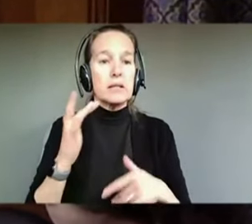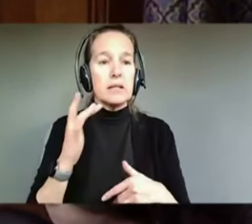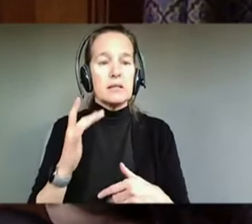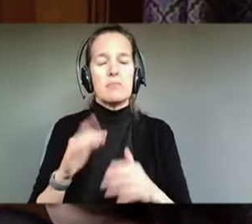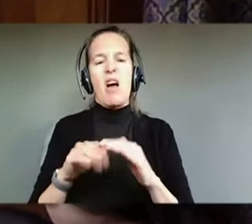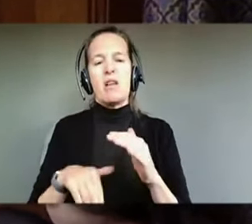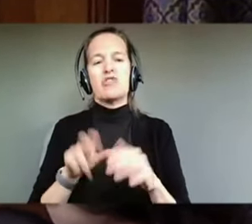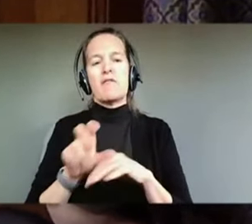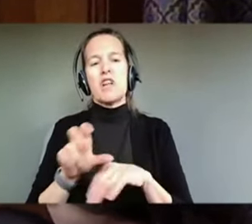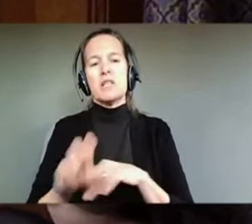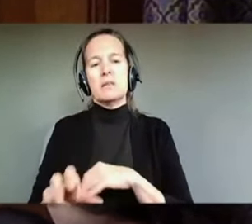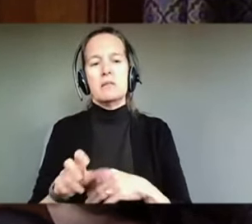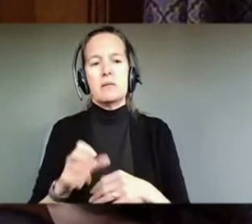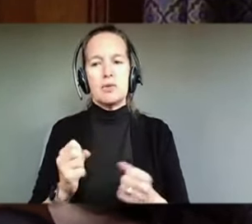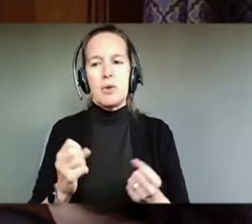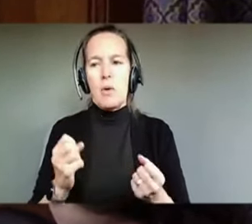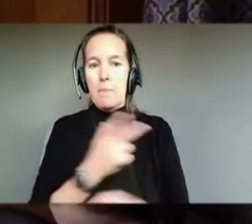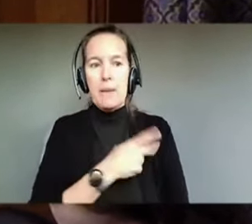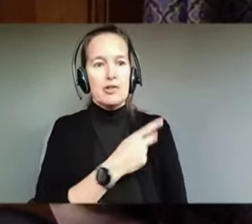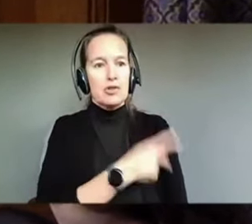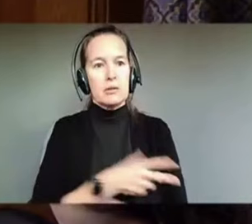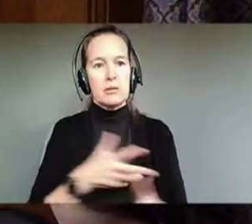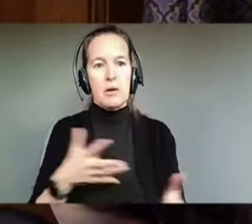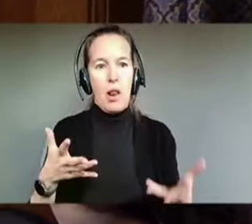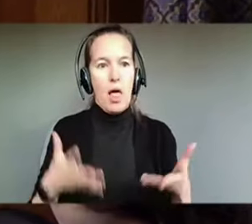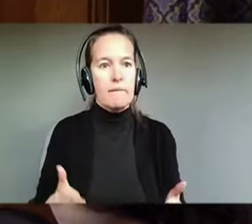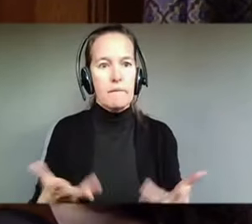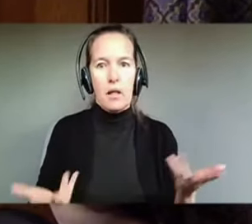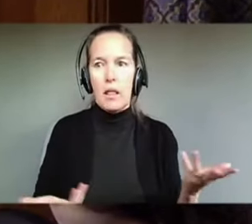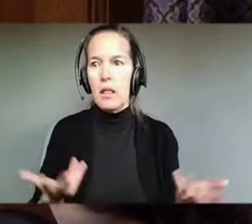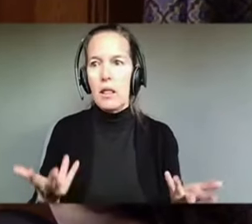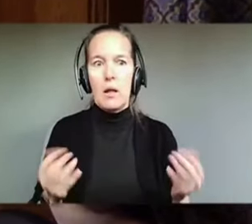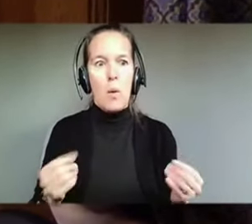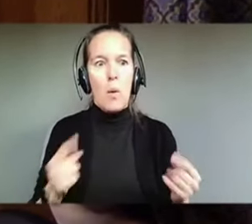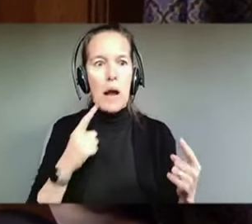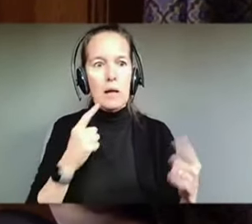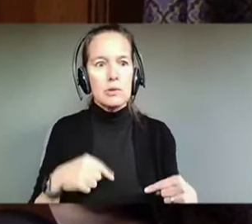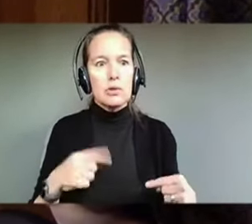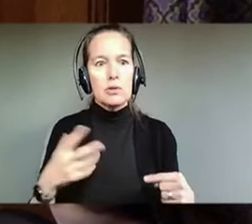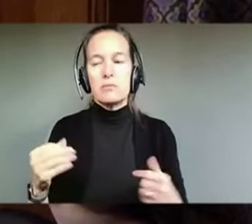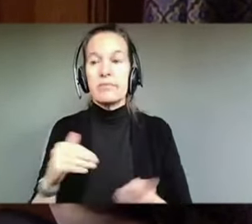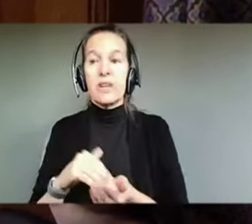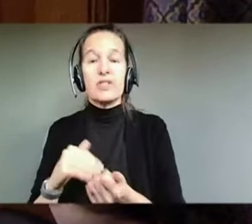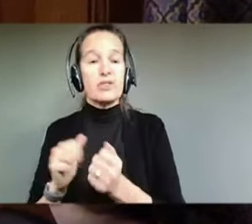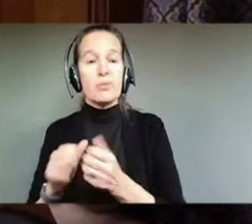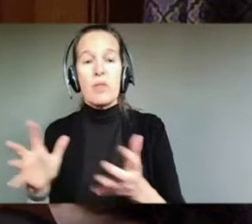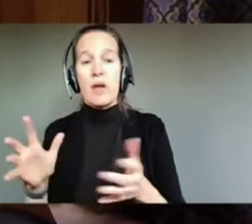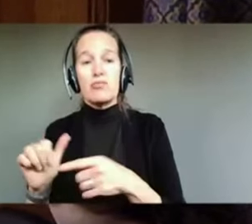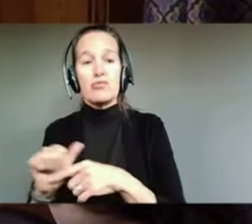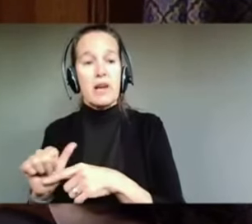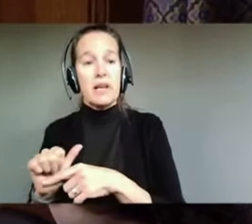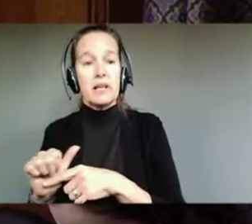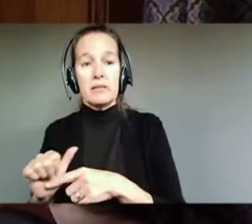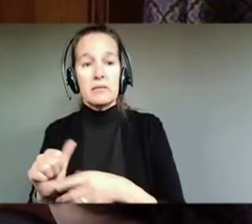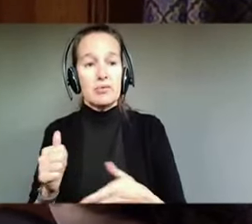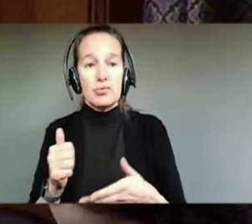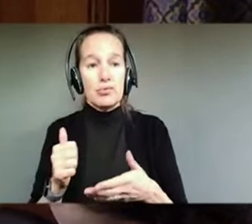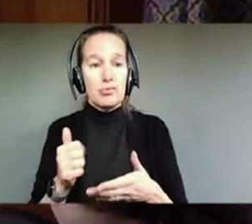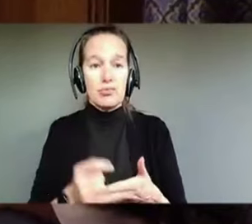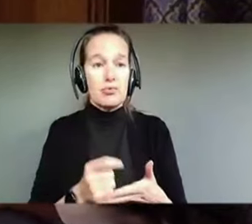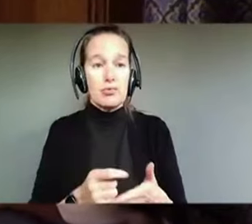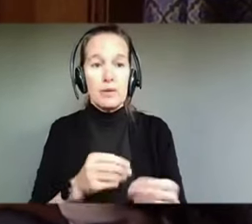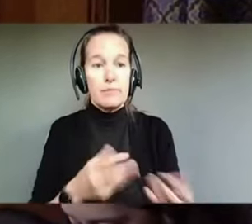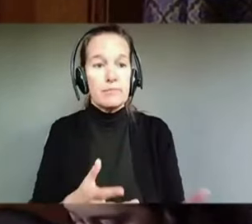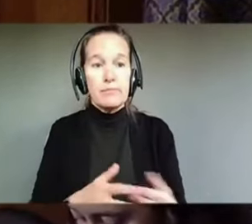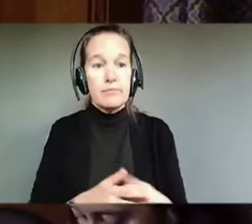left patients without answers and healthcare providers without the training to treat them. It is unacceptable to force people